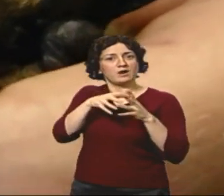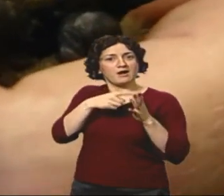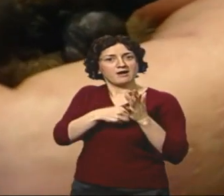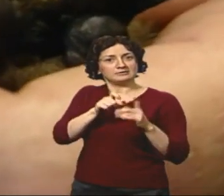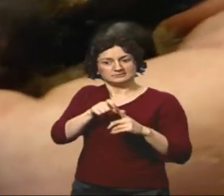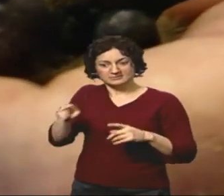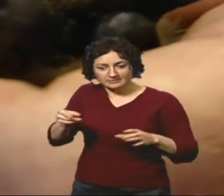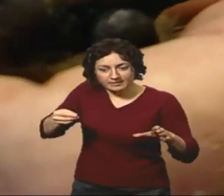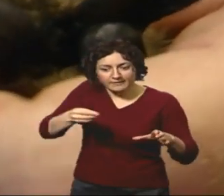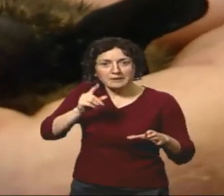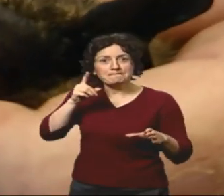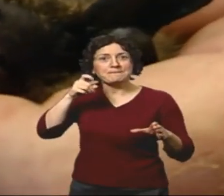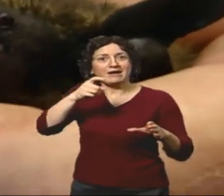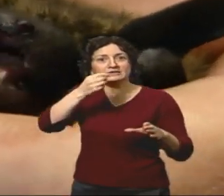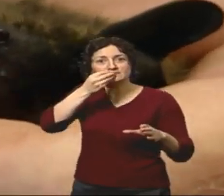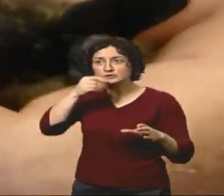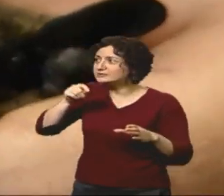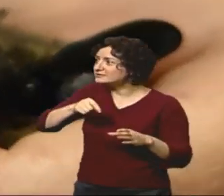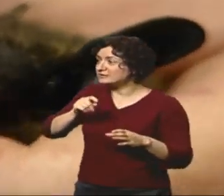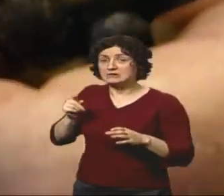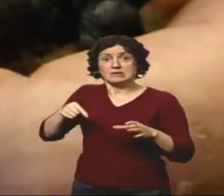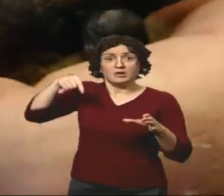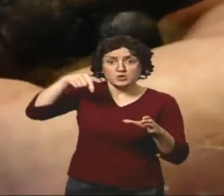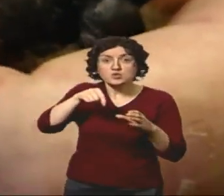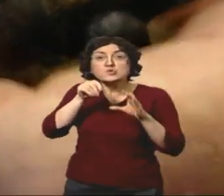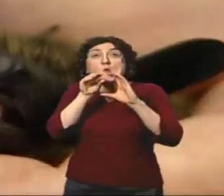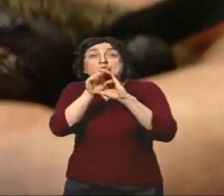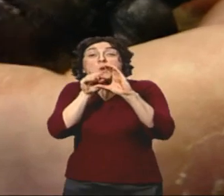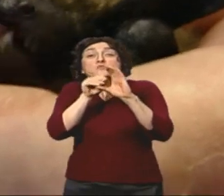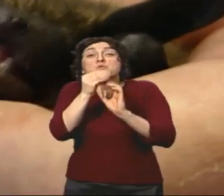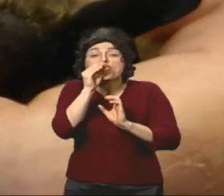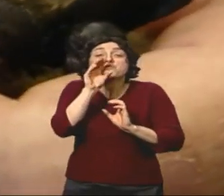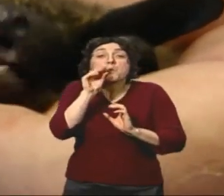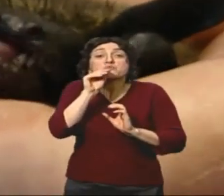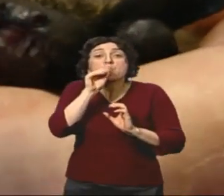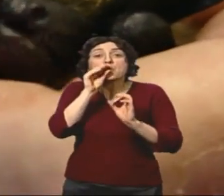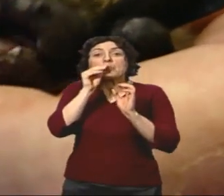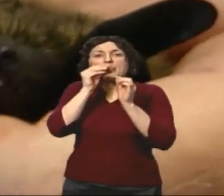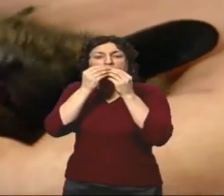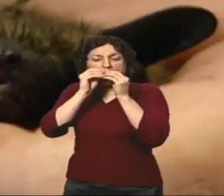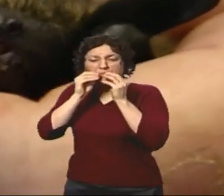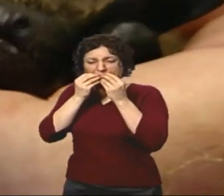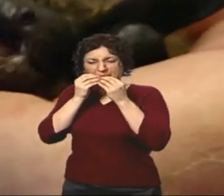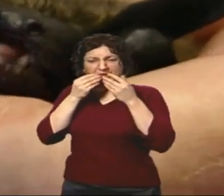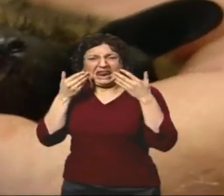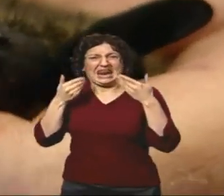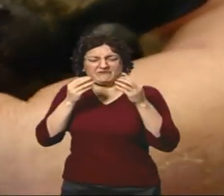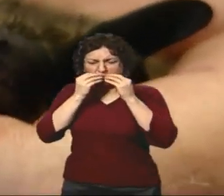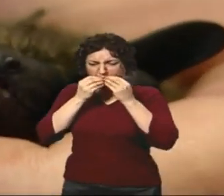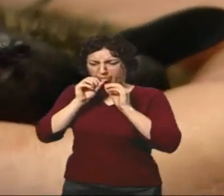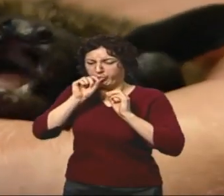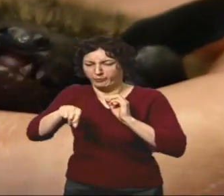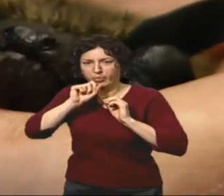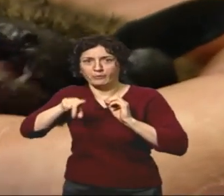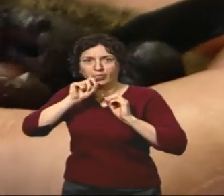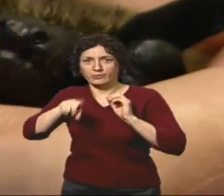using their tongue, actually discard it out the corner of the mouth. So at the end, the skin of the maggot, which is quite tough, is then discarded and dropped onto the